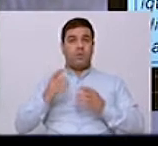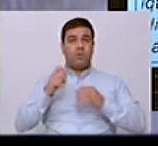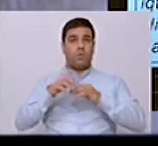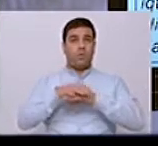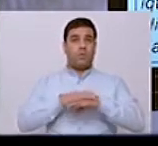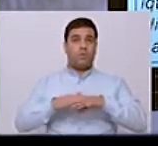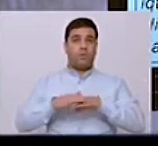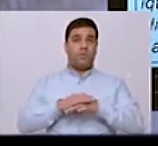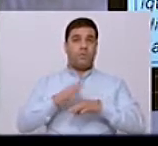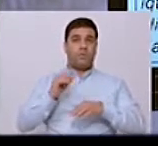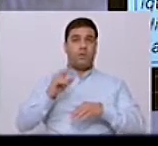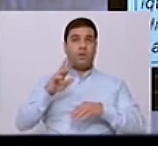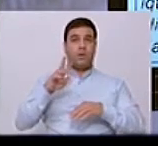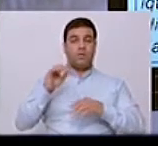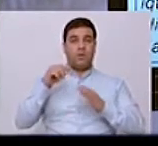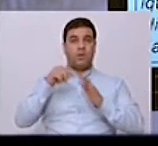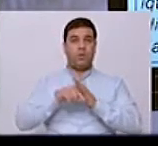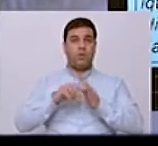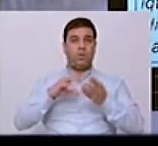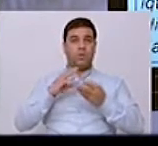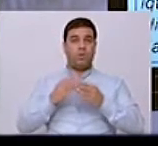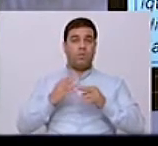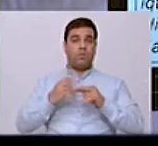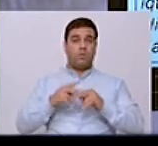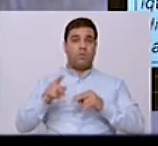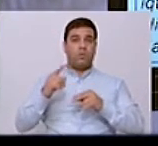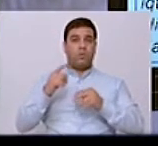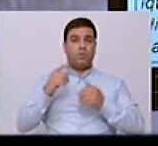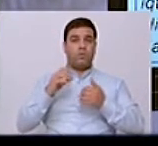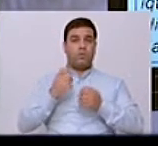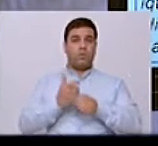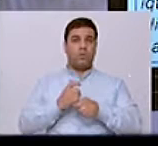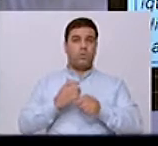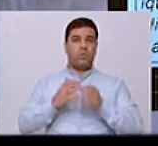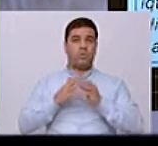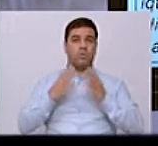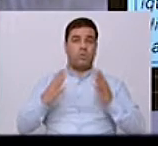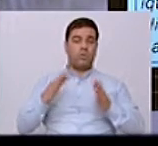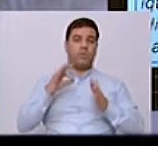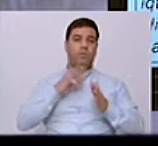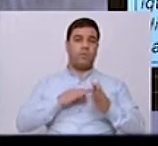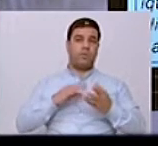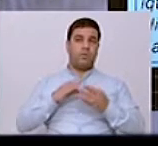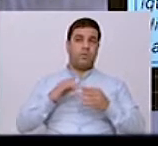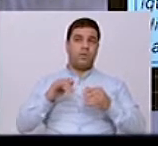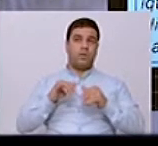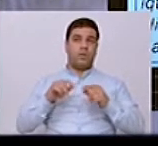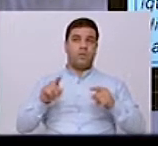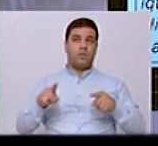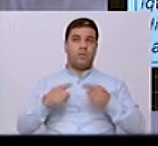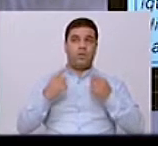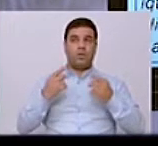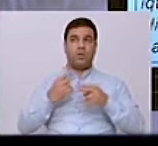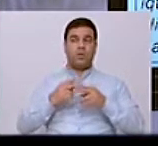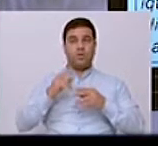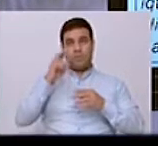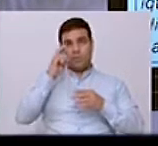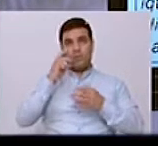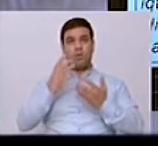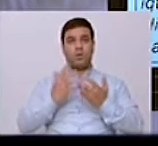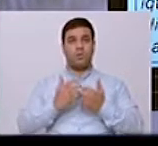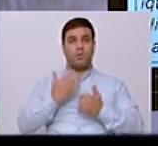soni va yalpi ichki mahsulot hajmi bo'yicha ulkan salohiyatga ega tayanch rivojlanayotgan mamlakatlar